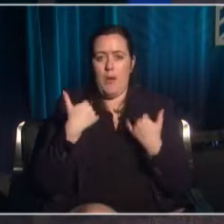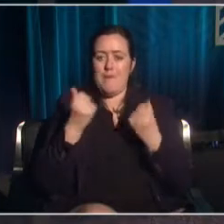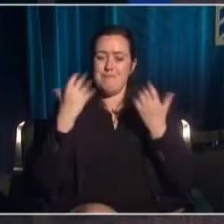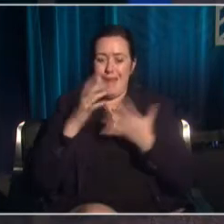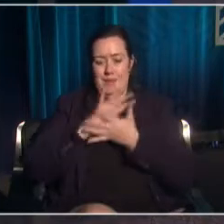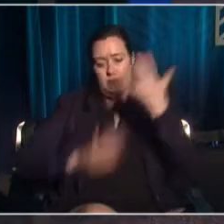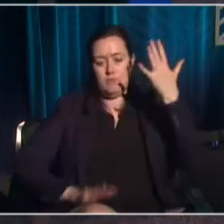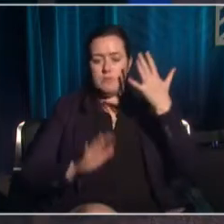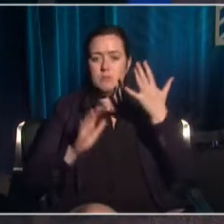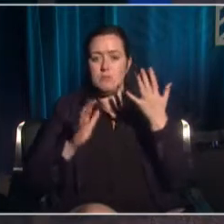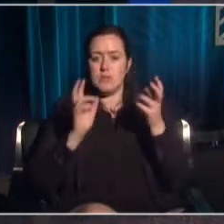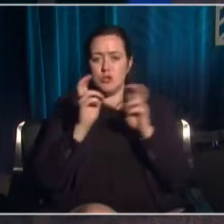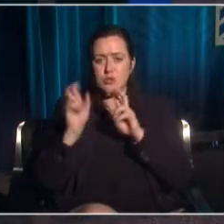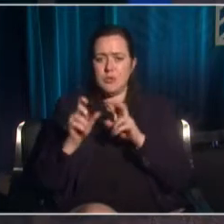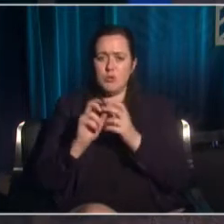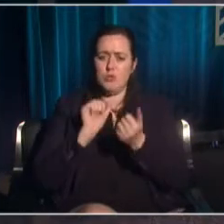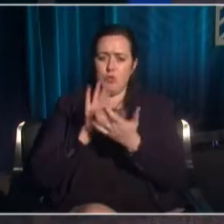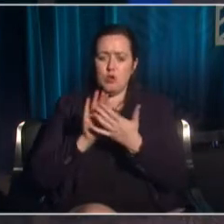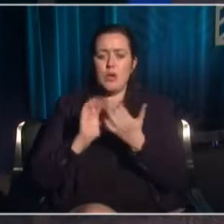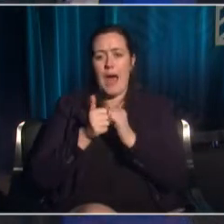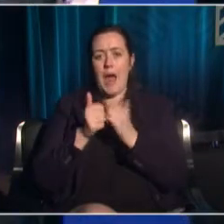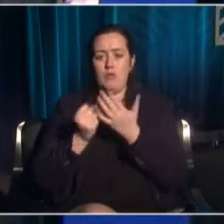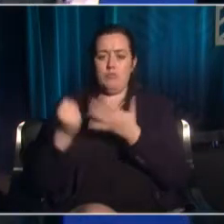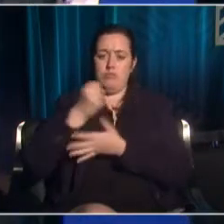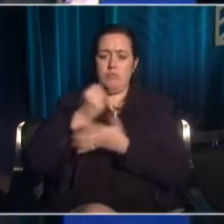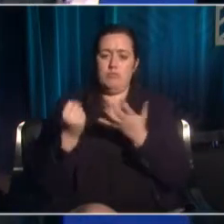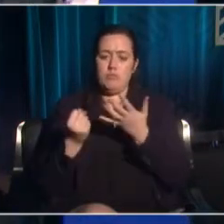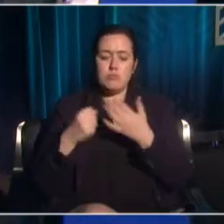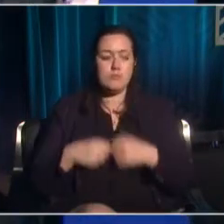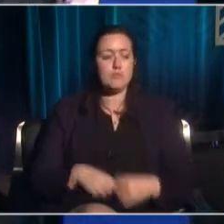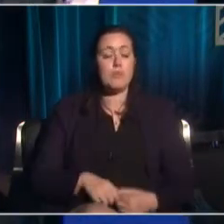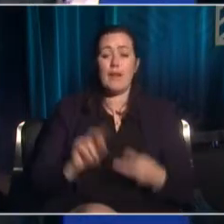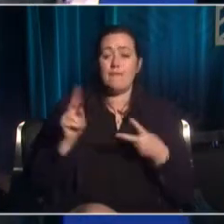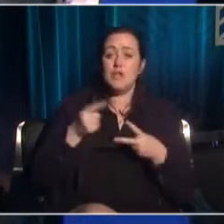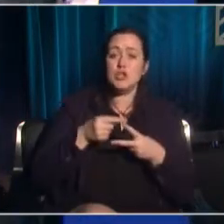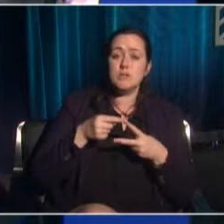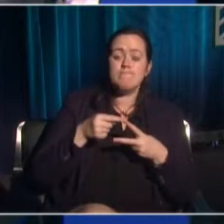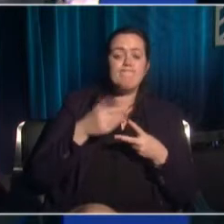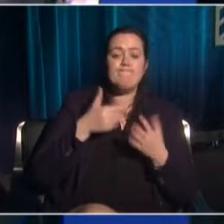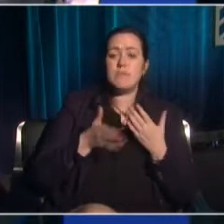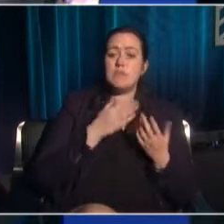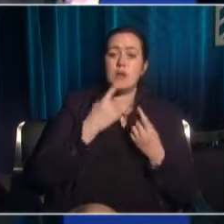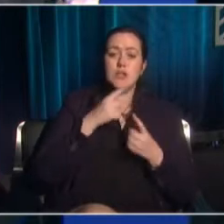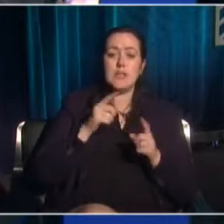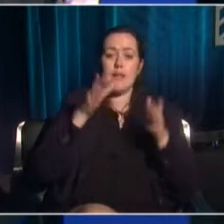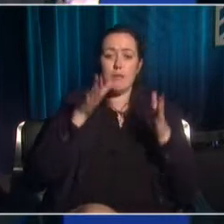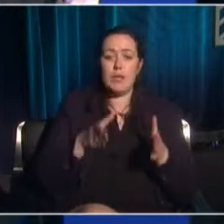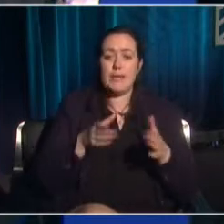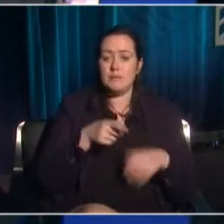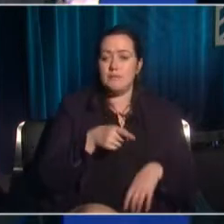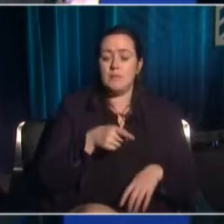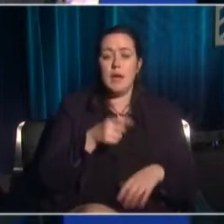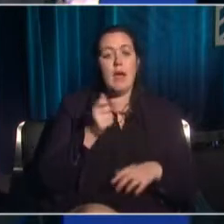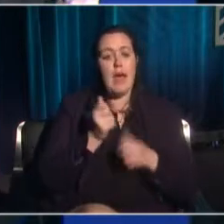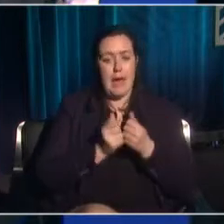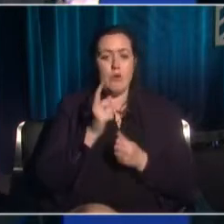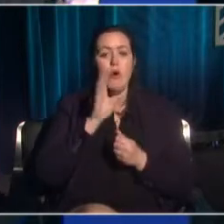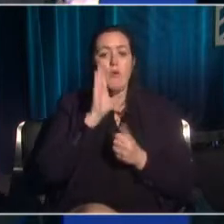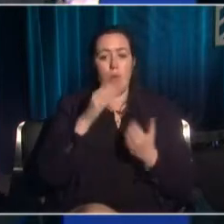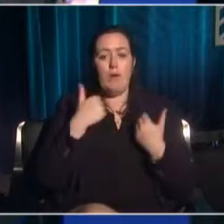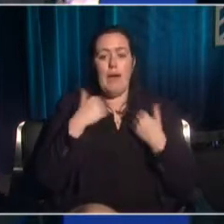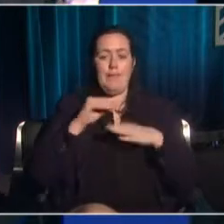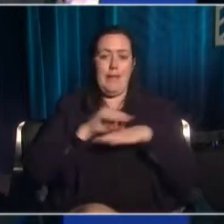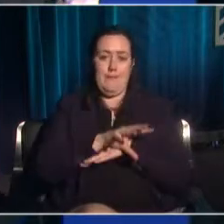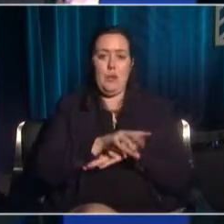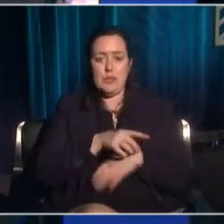How do you pick which ones you're going to prioritize? First question, doesn't matter if they're a celebrity, everyone is influenced by someone. One of the most